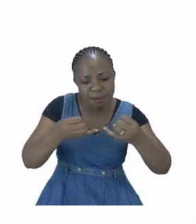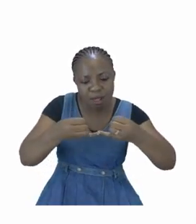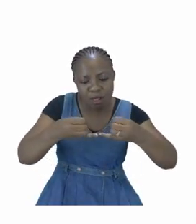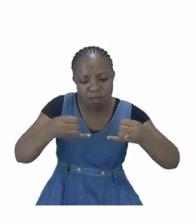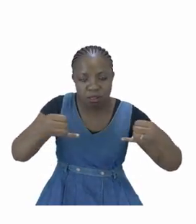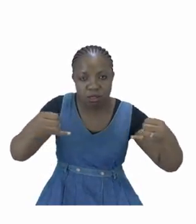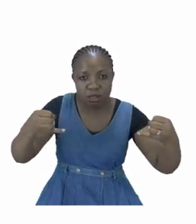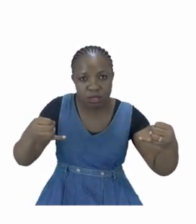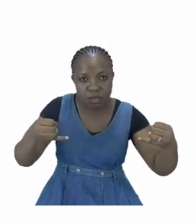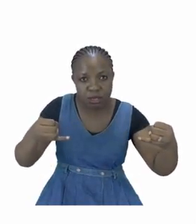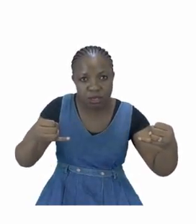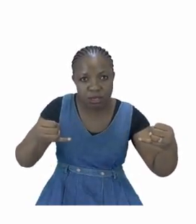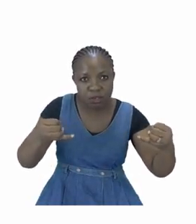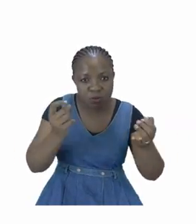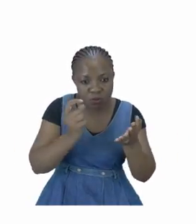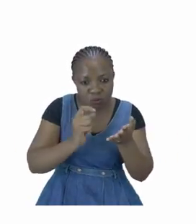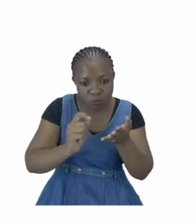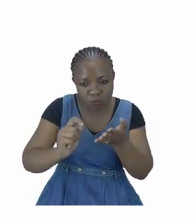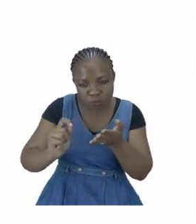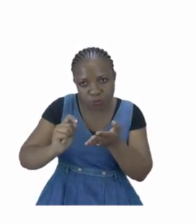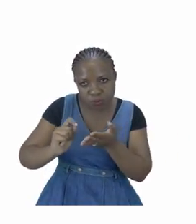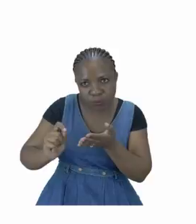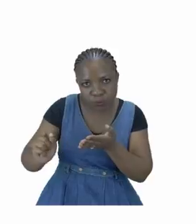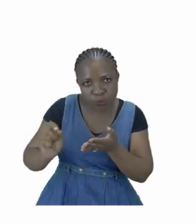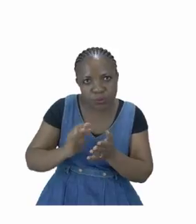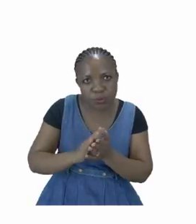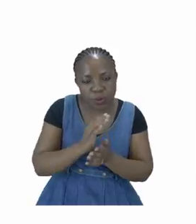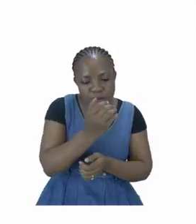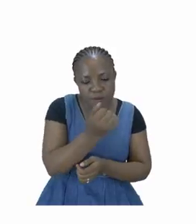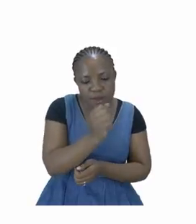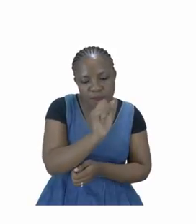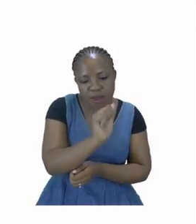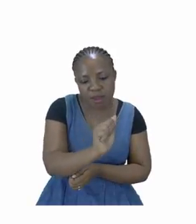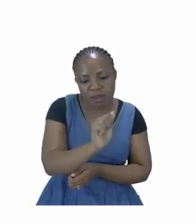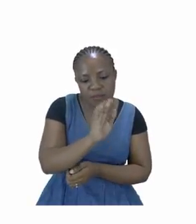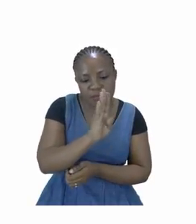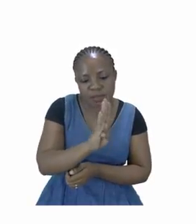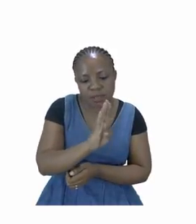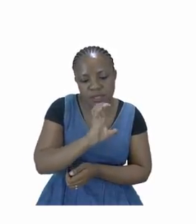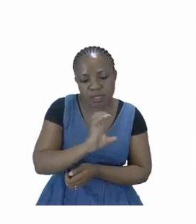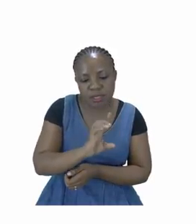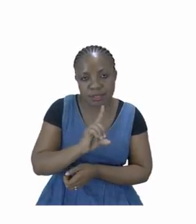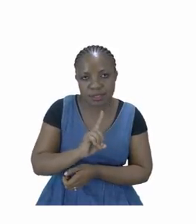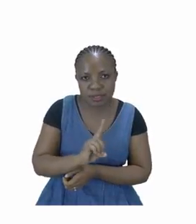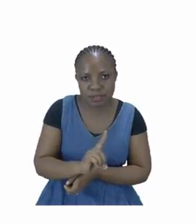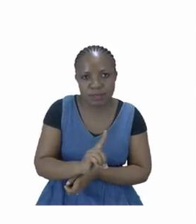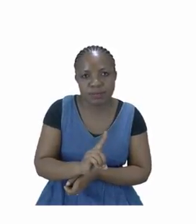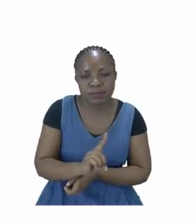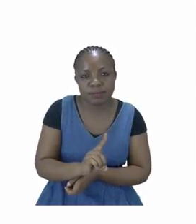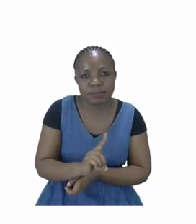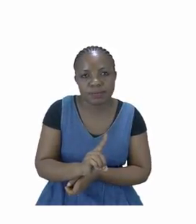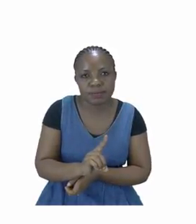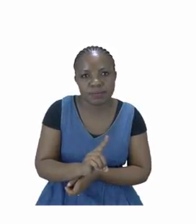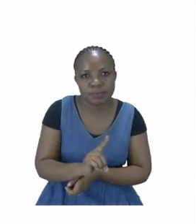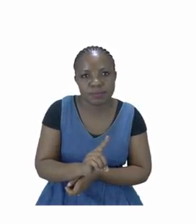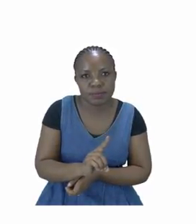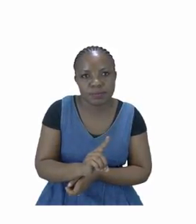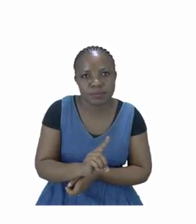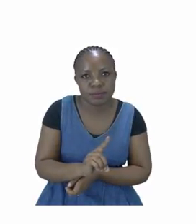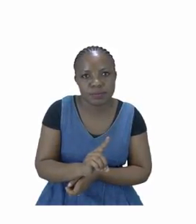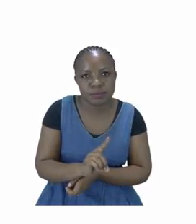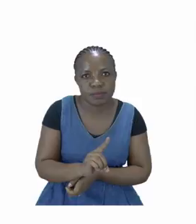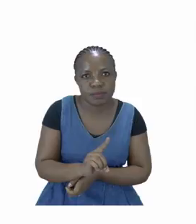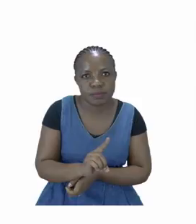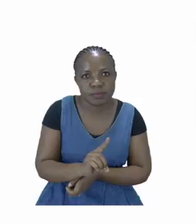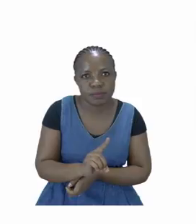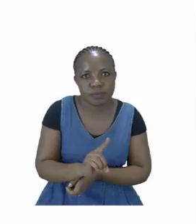have number 1A, B, C, and D. You are going to complete these number